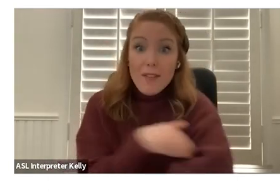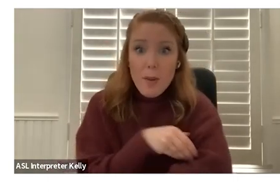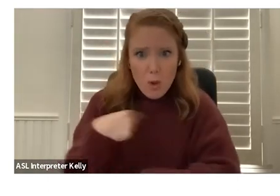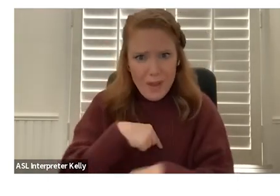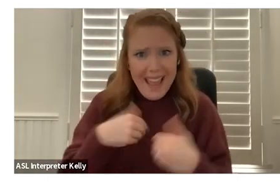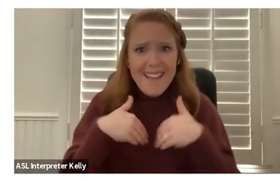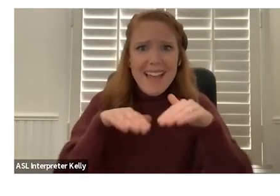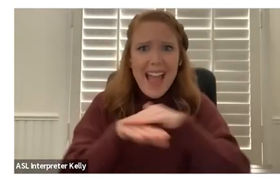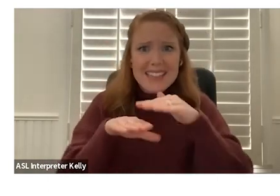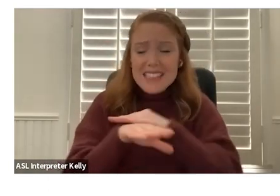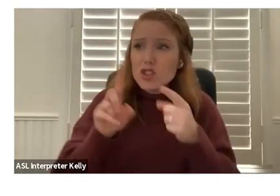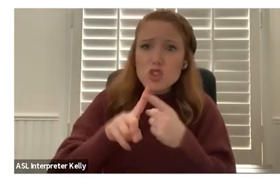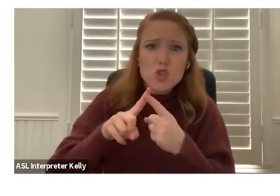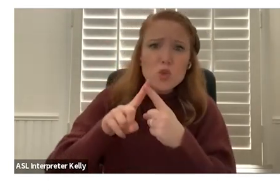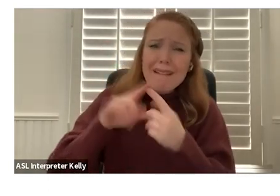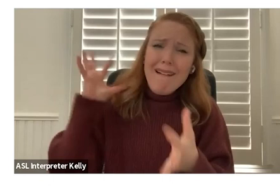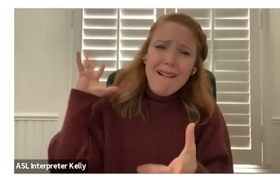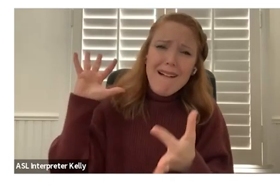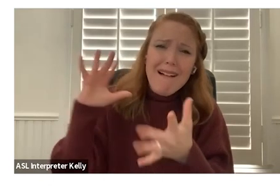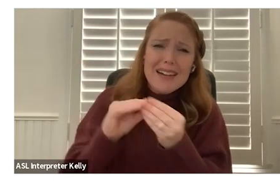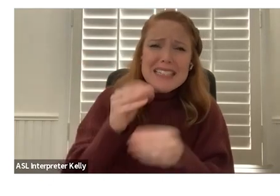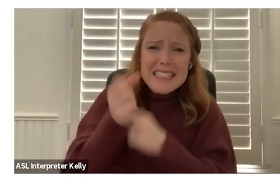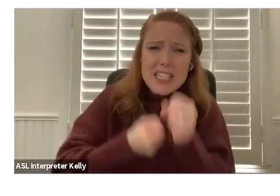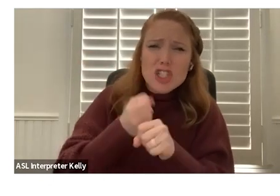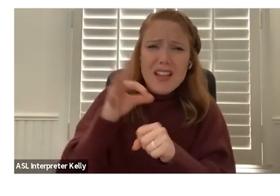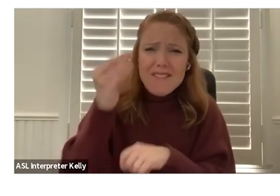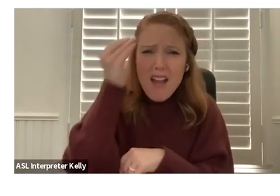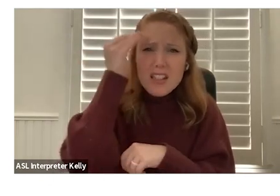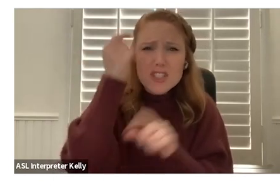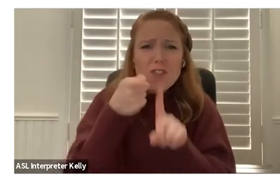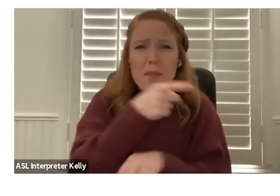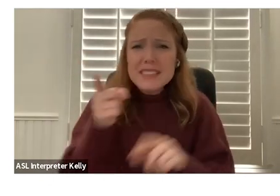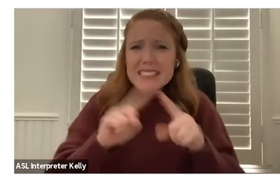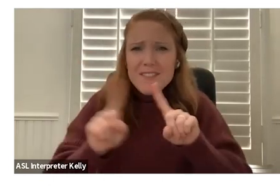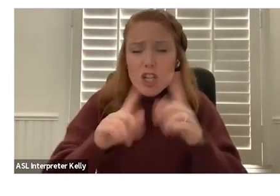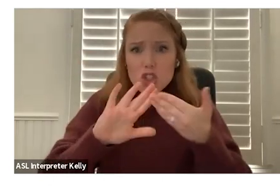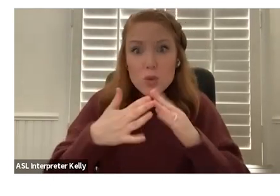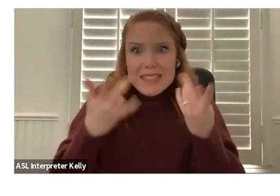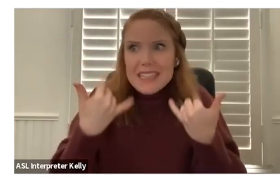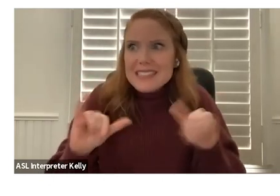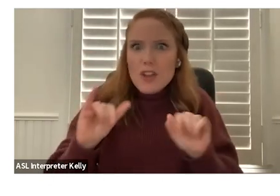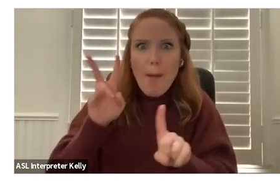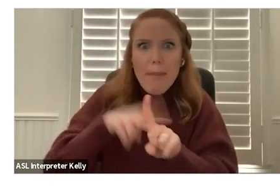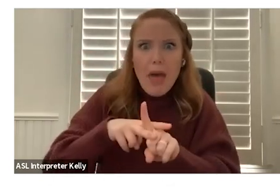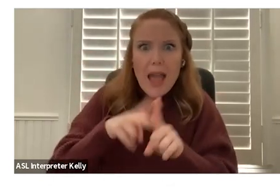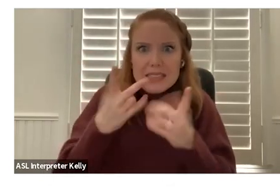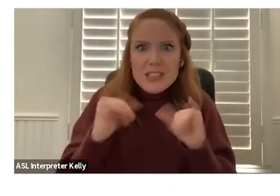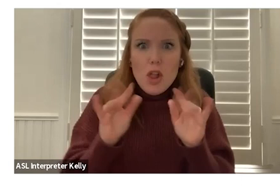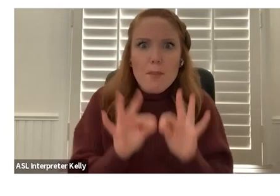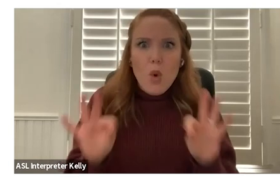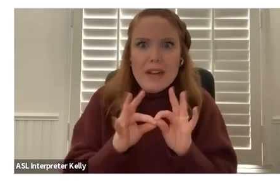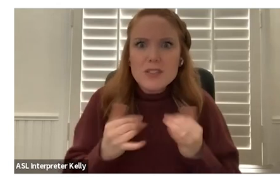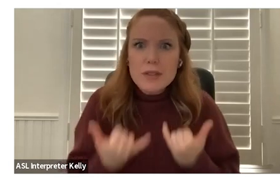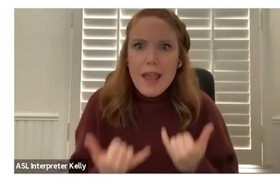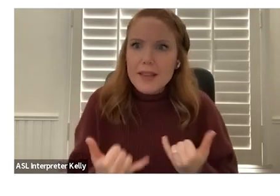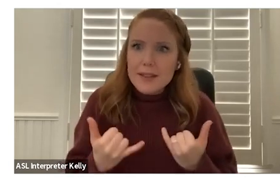design, it can be dismantled, and a new system can be put in its place. So there's several ways in which we can think